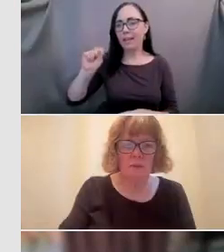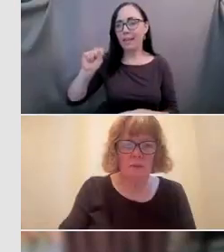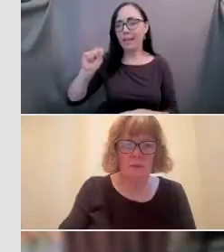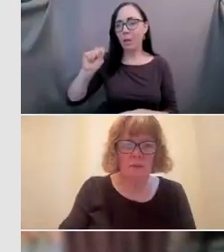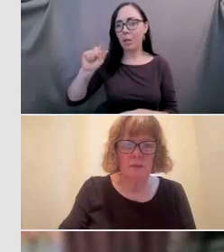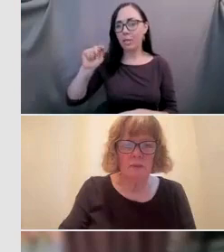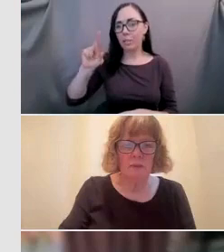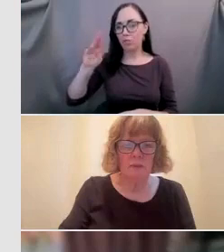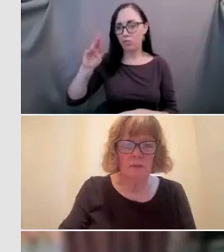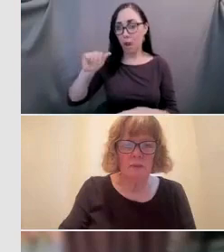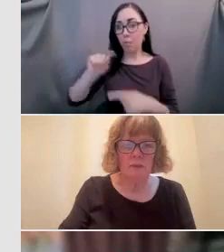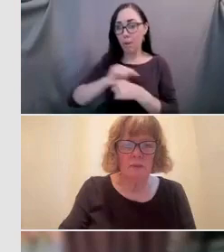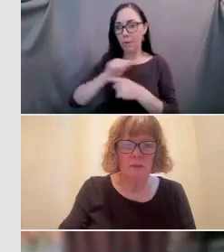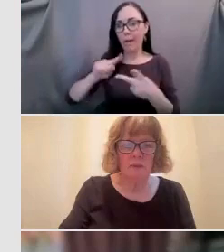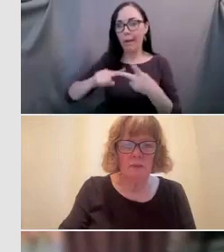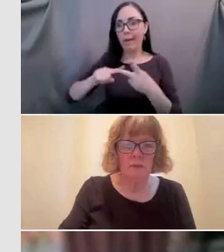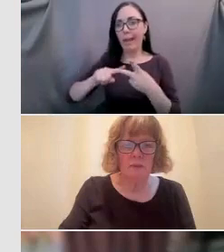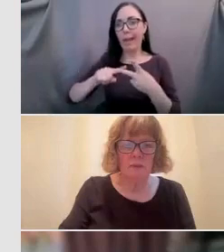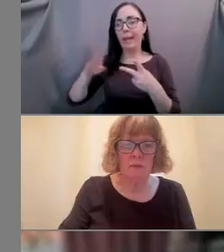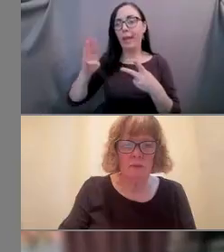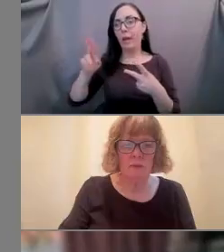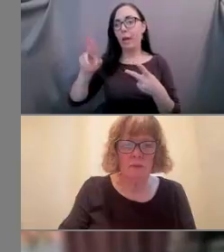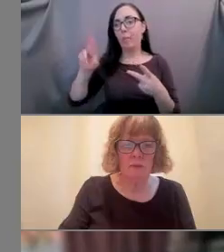at that one as well.